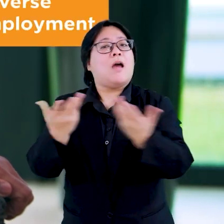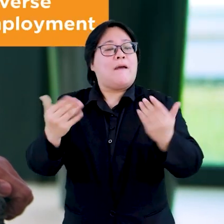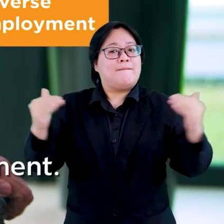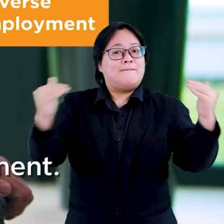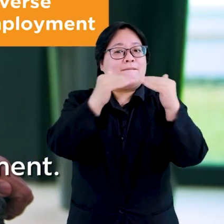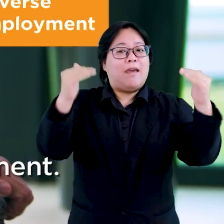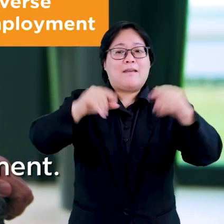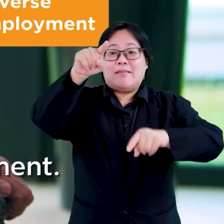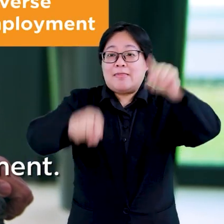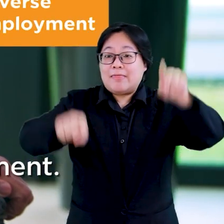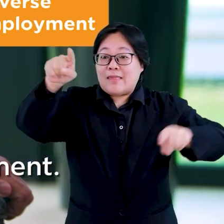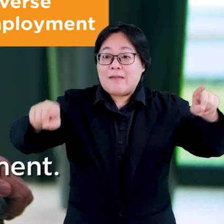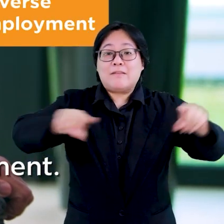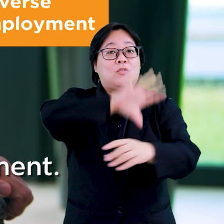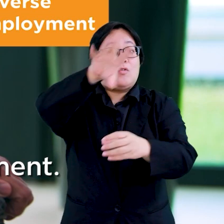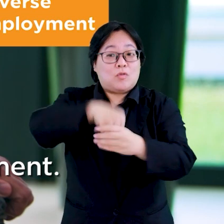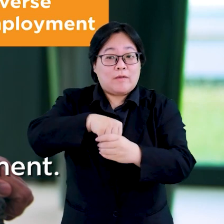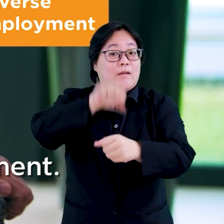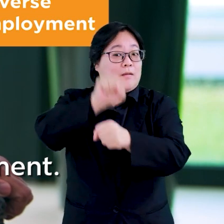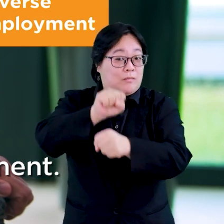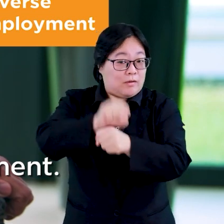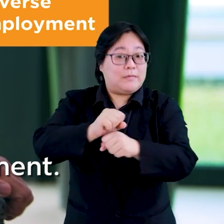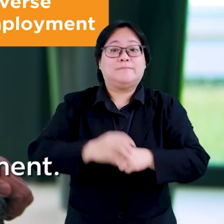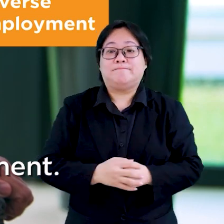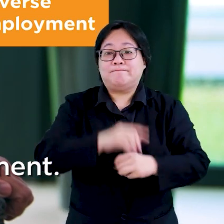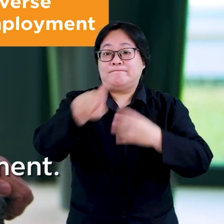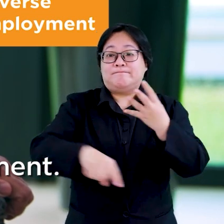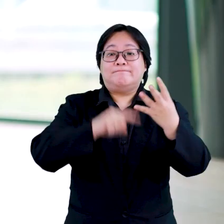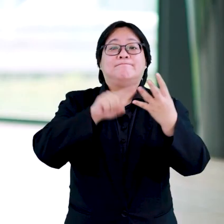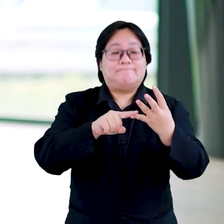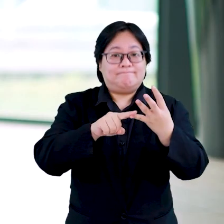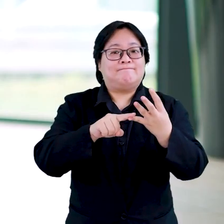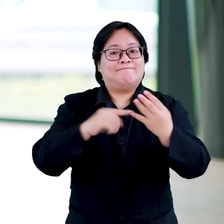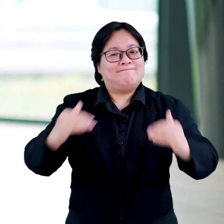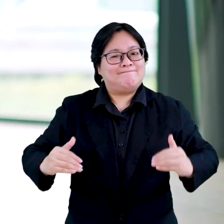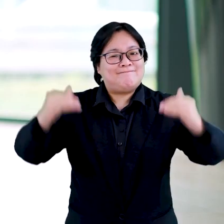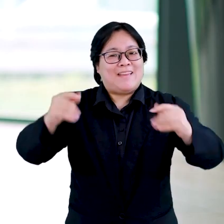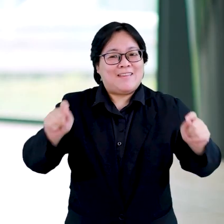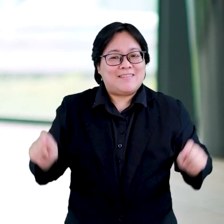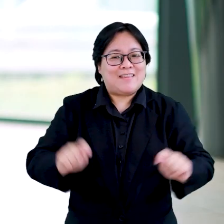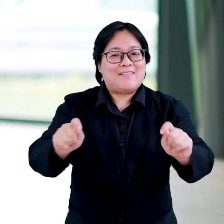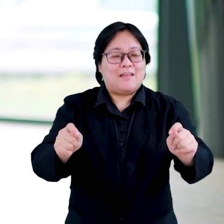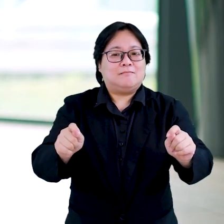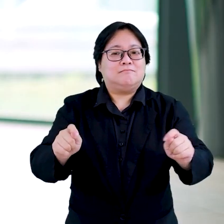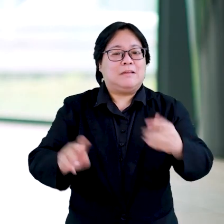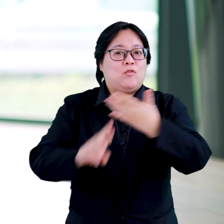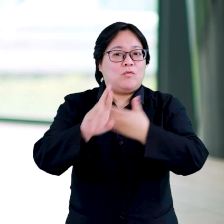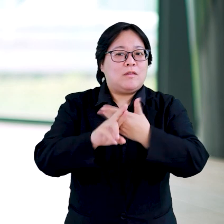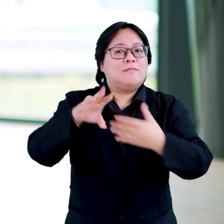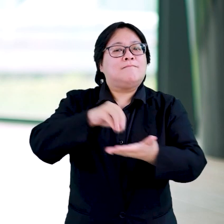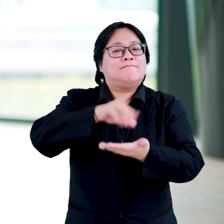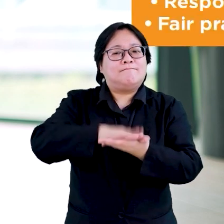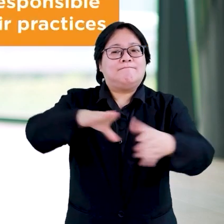society by practicing fair, diverse, and inclusive employment. And driving governance and